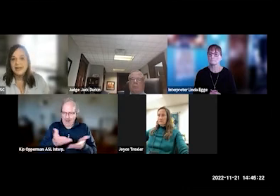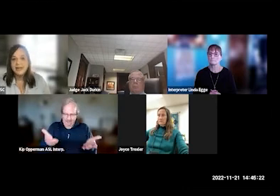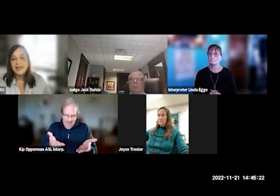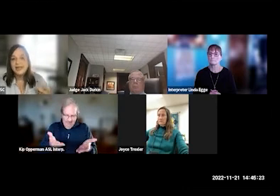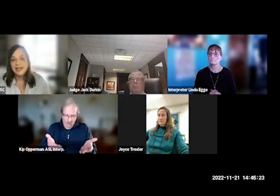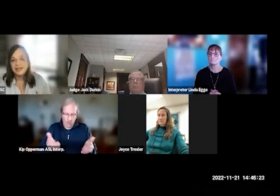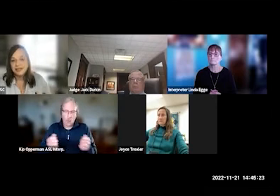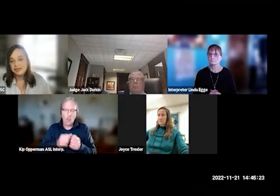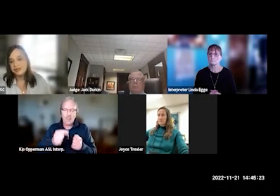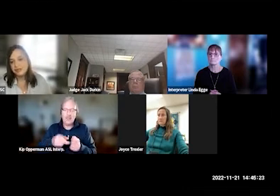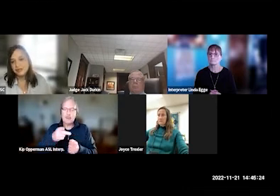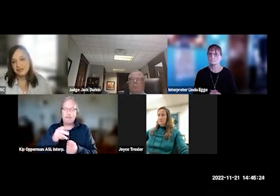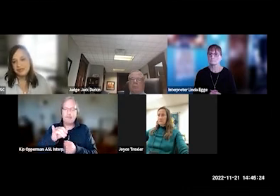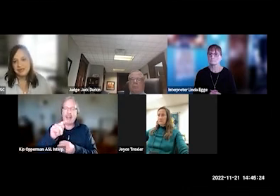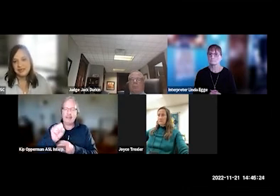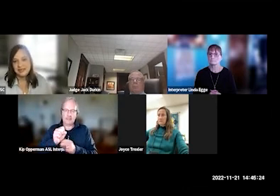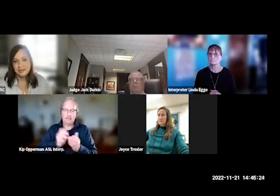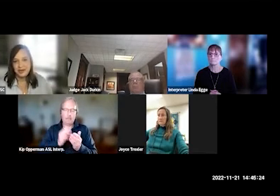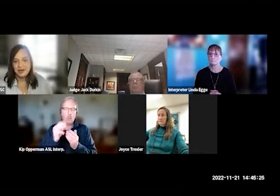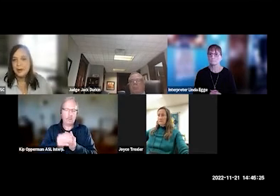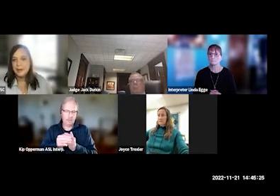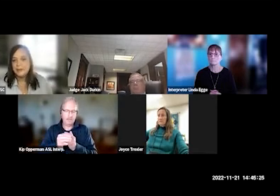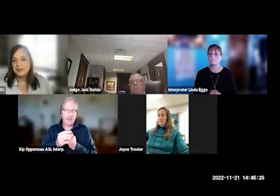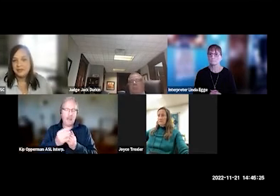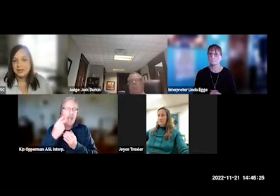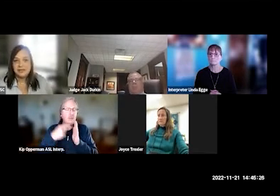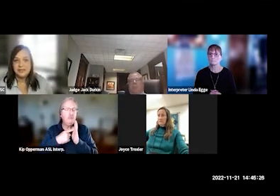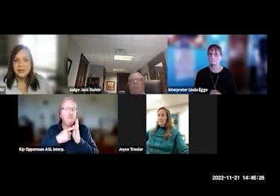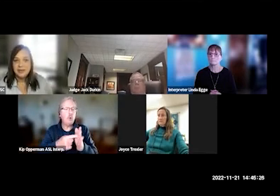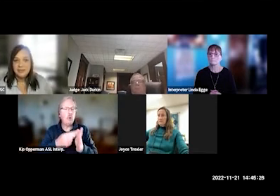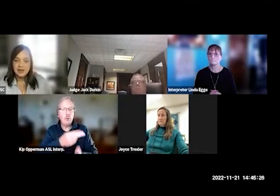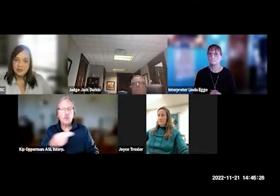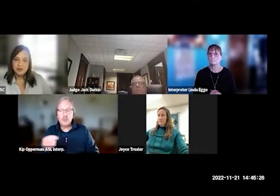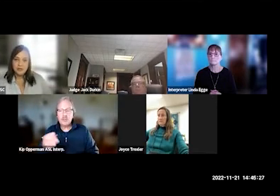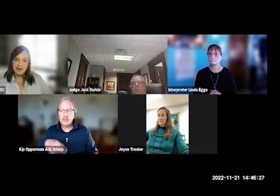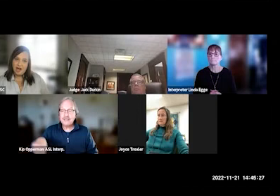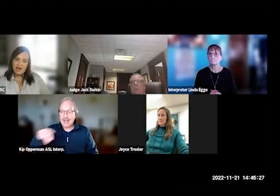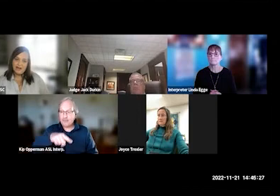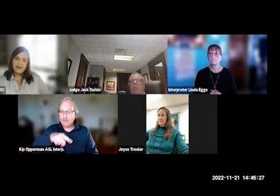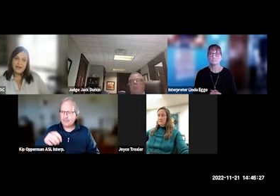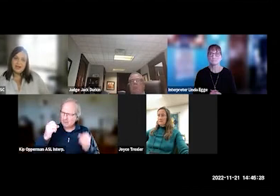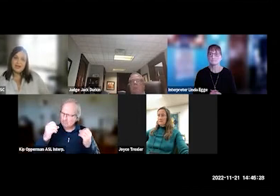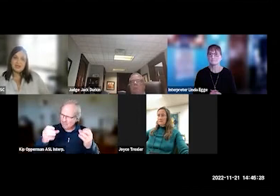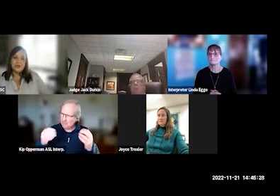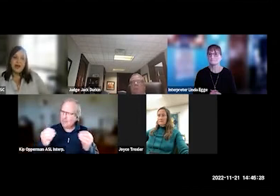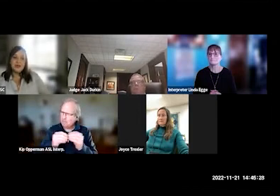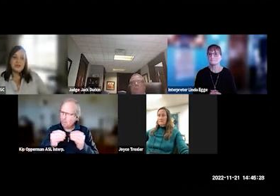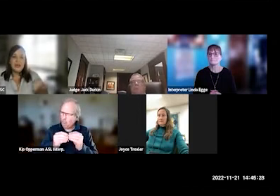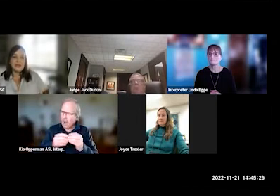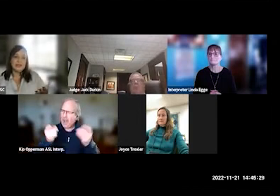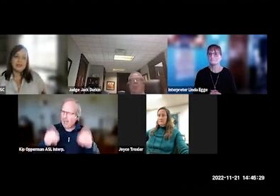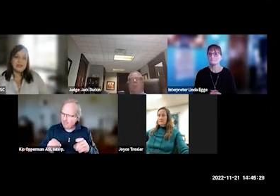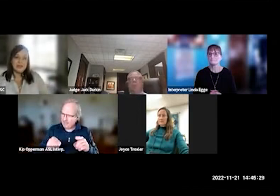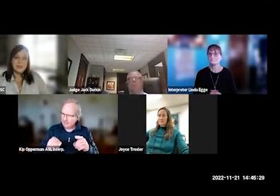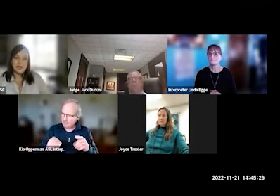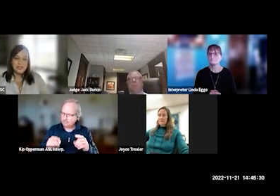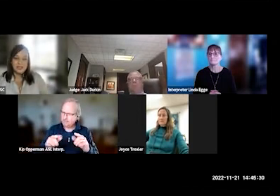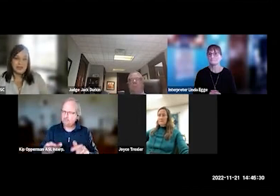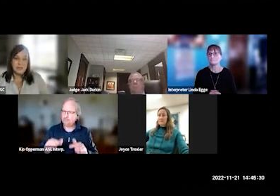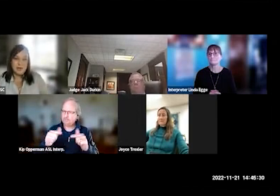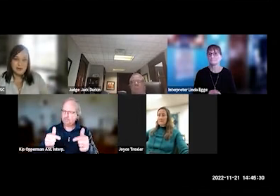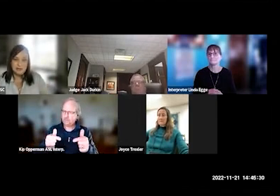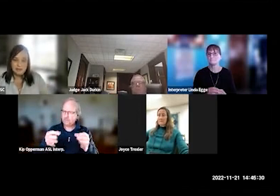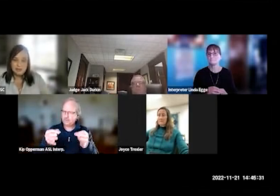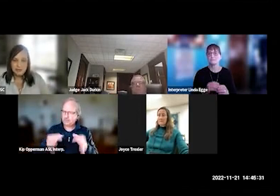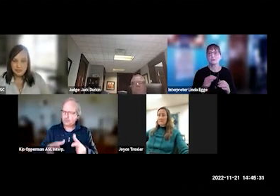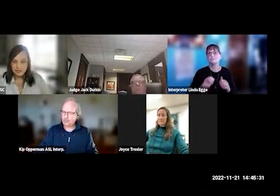these pilots and to show you that the resource is out there. So yes, there's many, many more going on. So how did we alter the Project